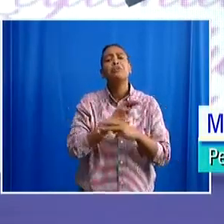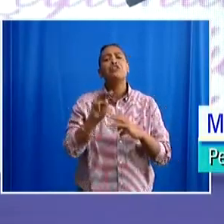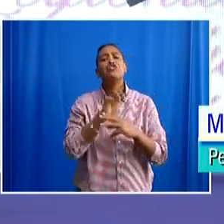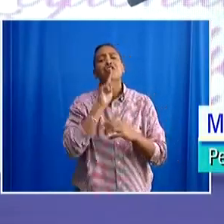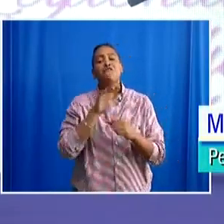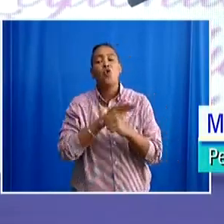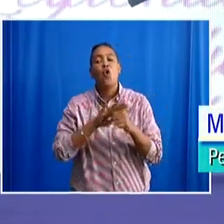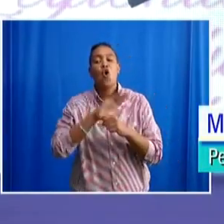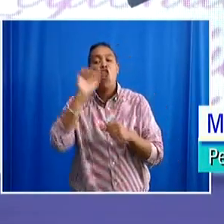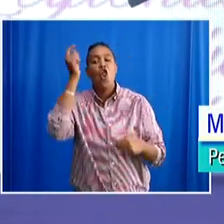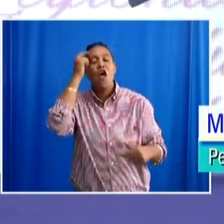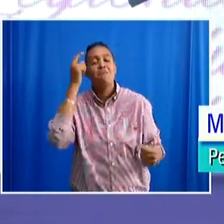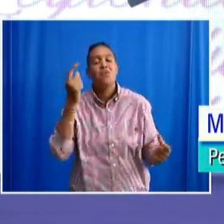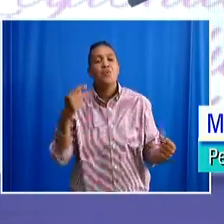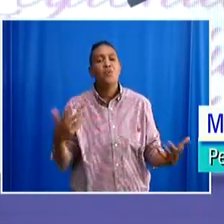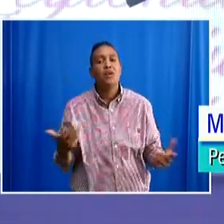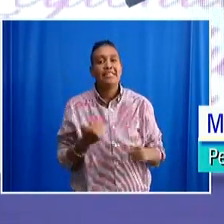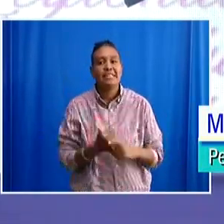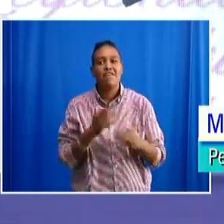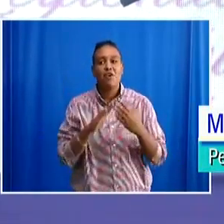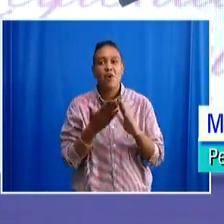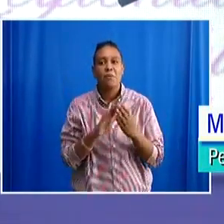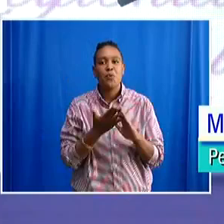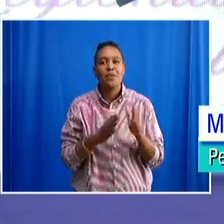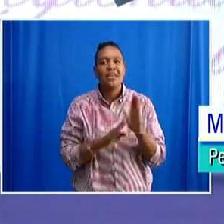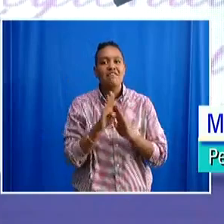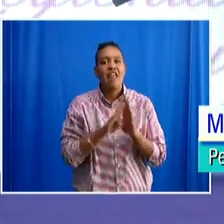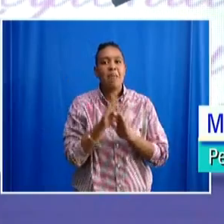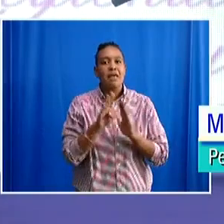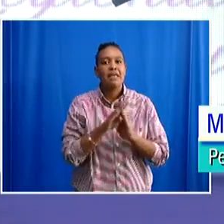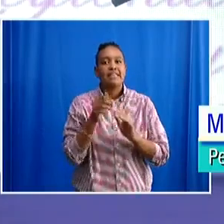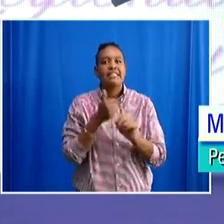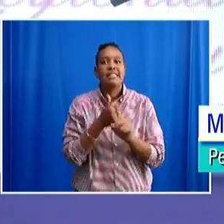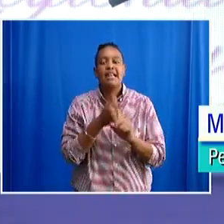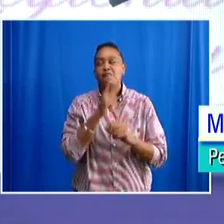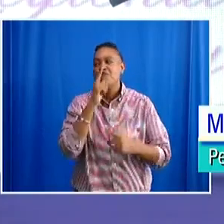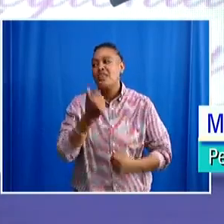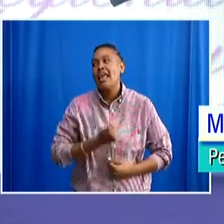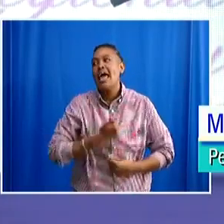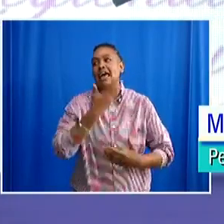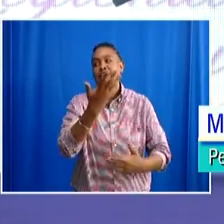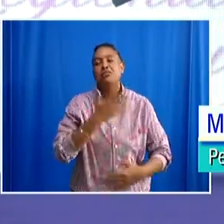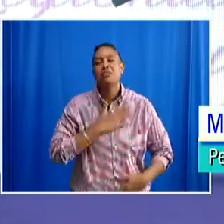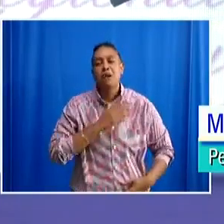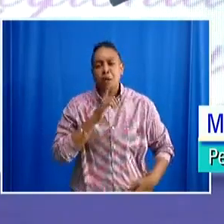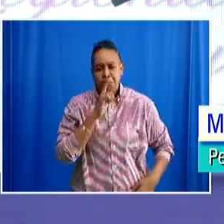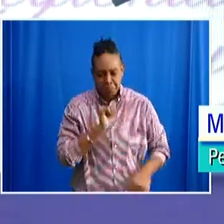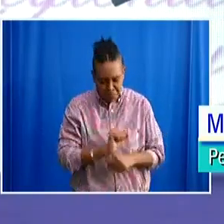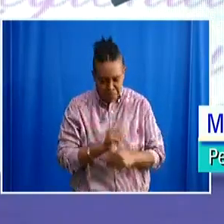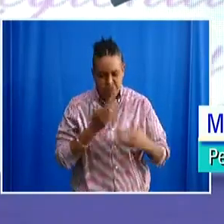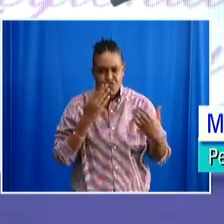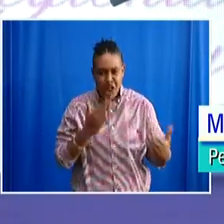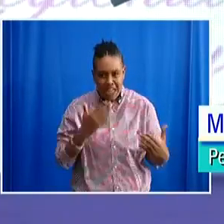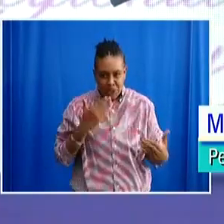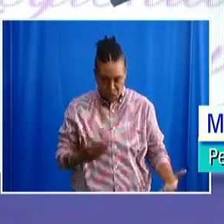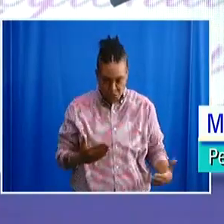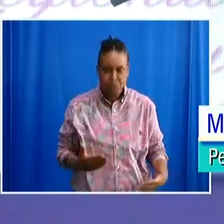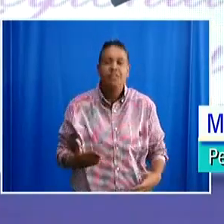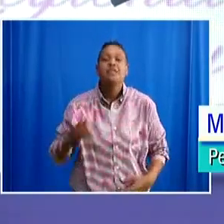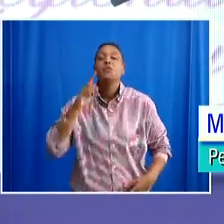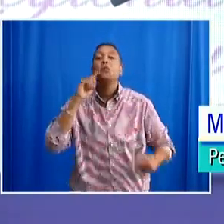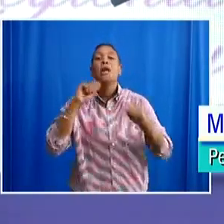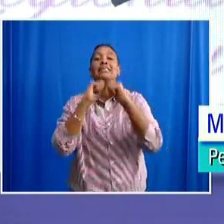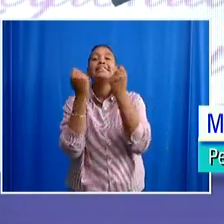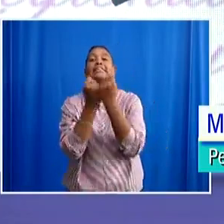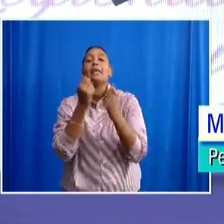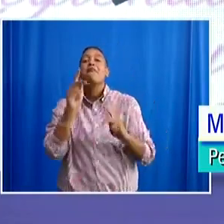of Local Government and Community Development to express my sincere gratitude to a team